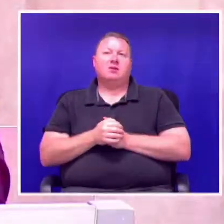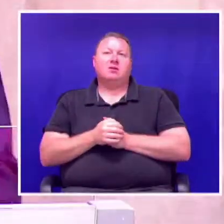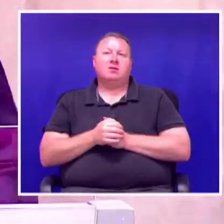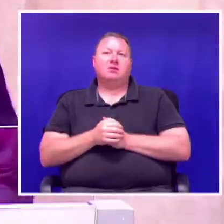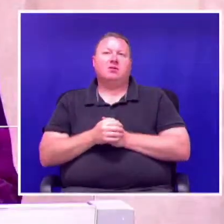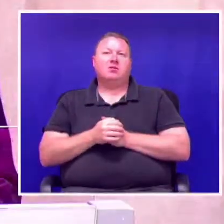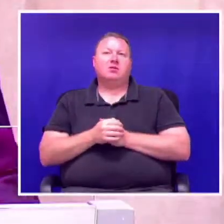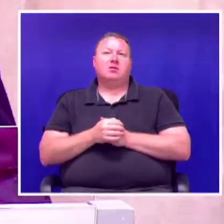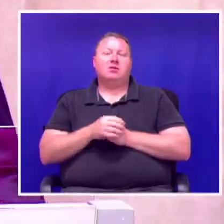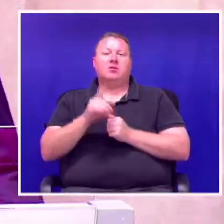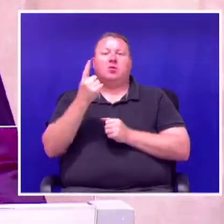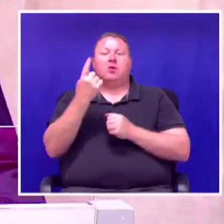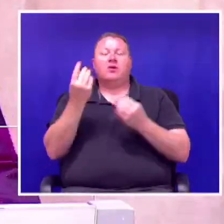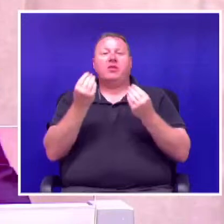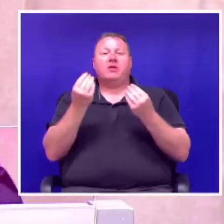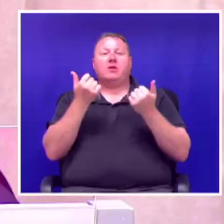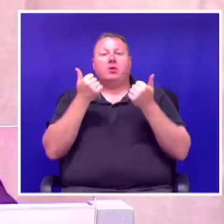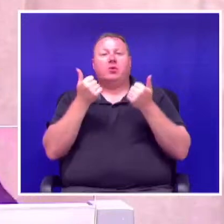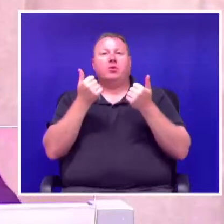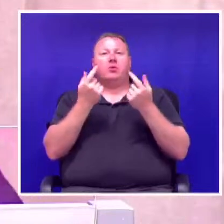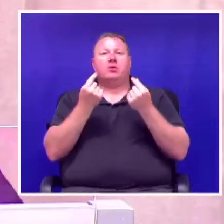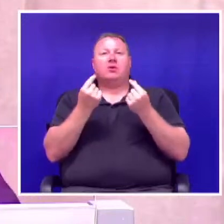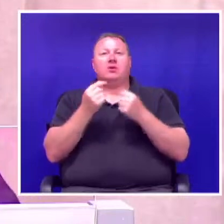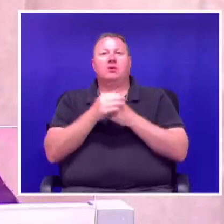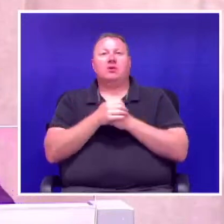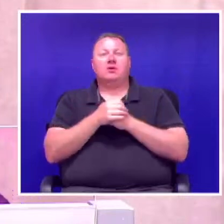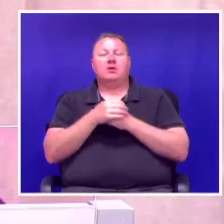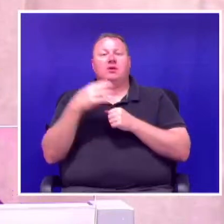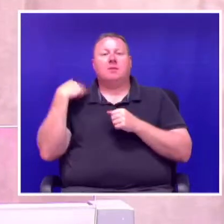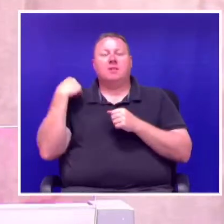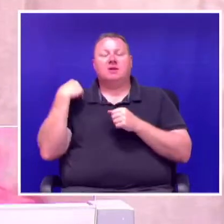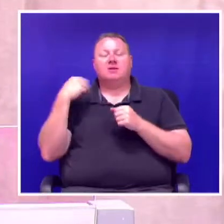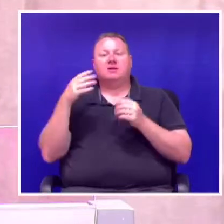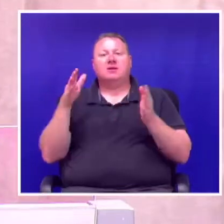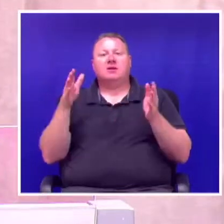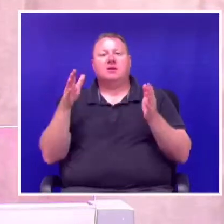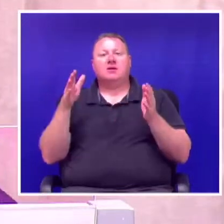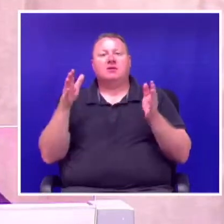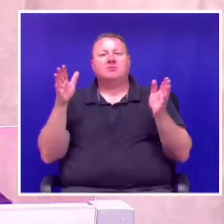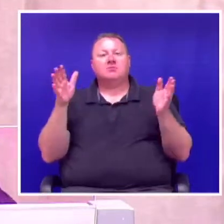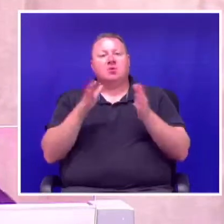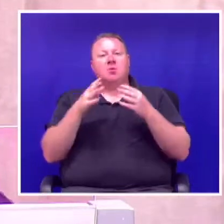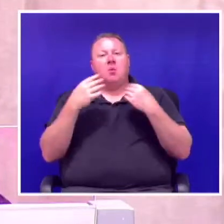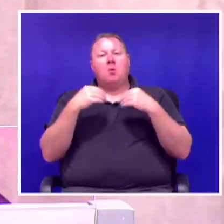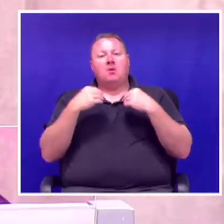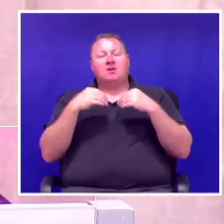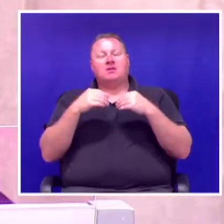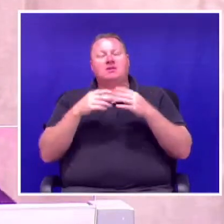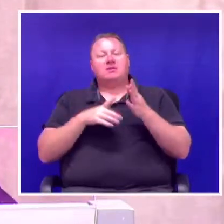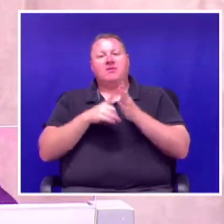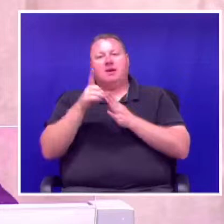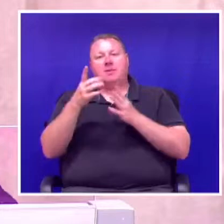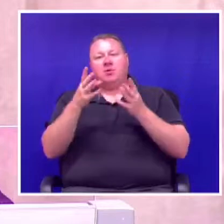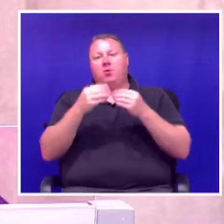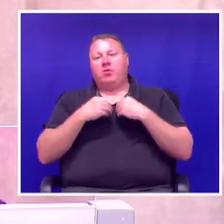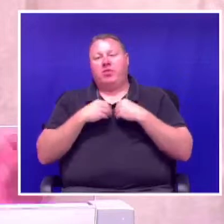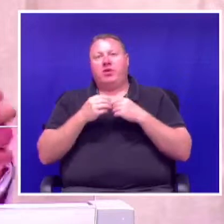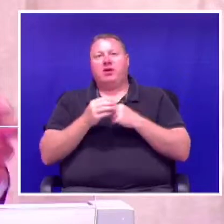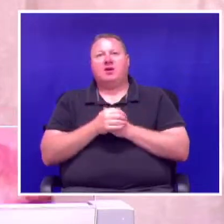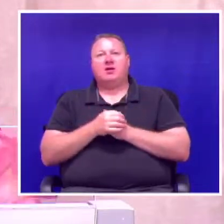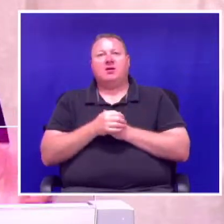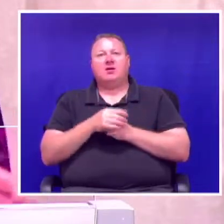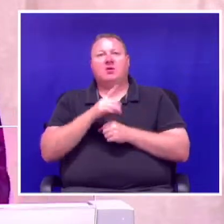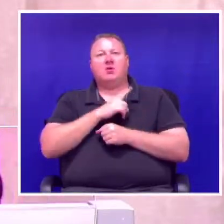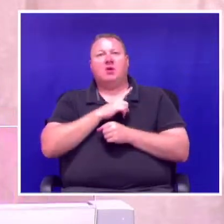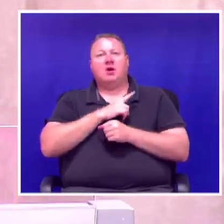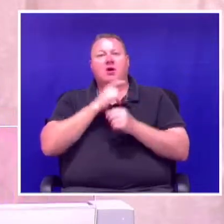we did, the Honourable Member, we brought the Minister of Small Business Development with us, because we realize